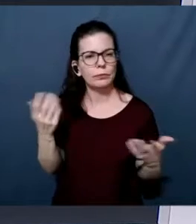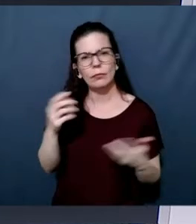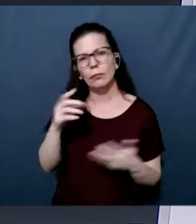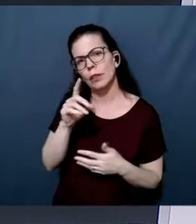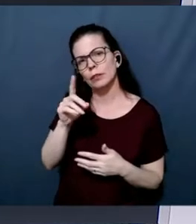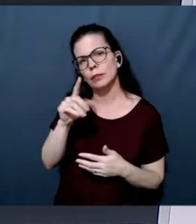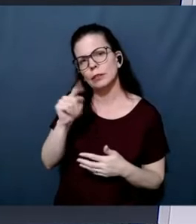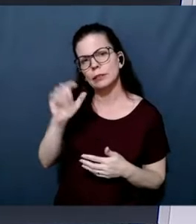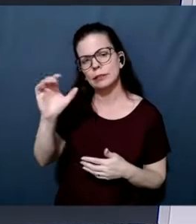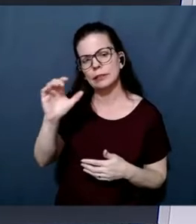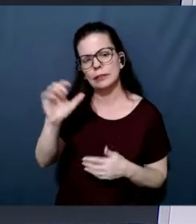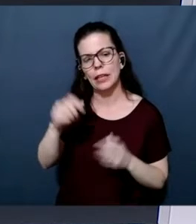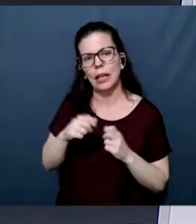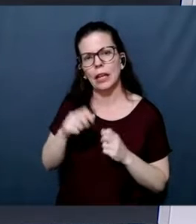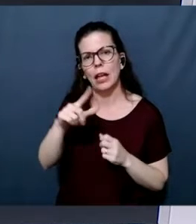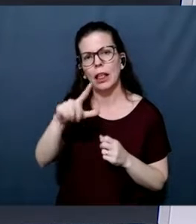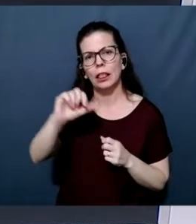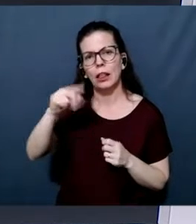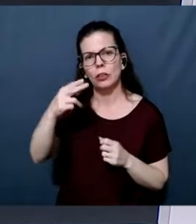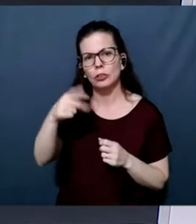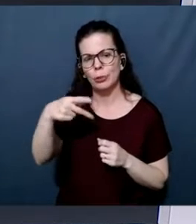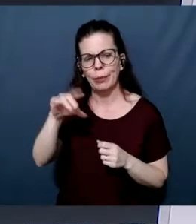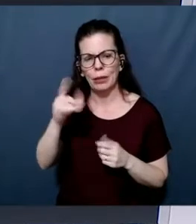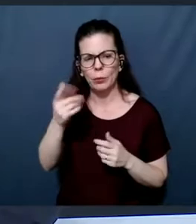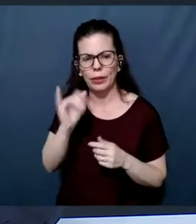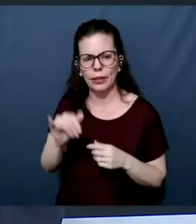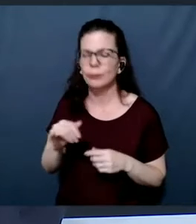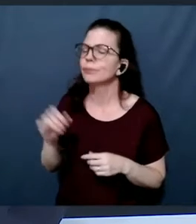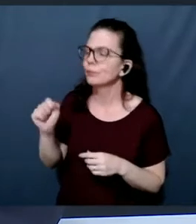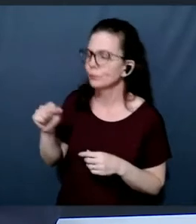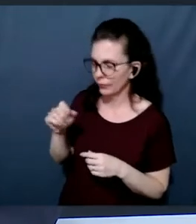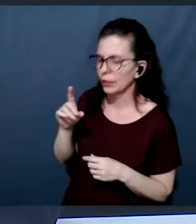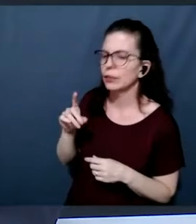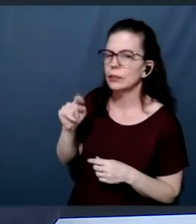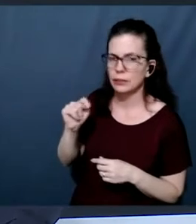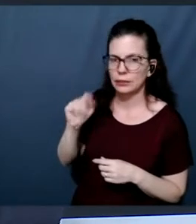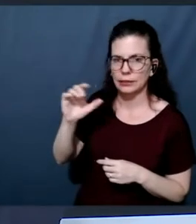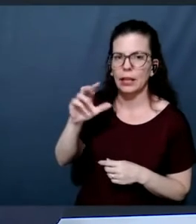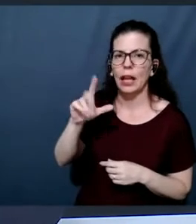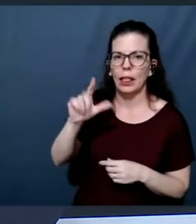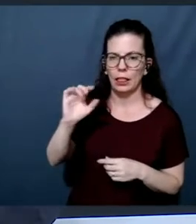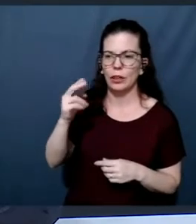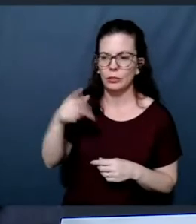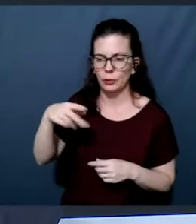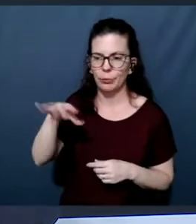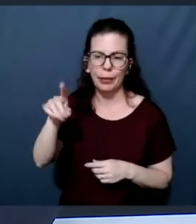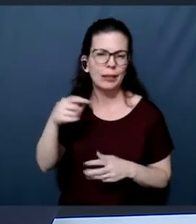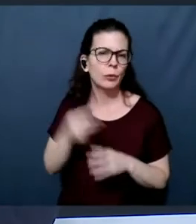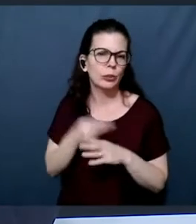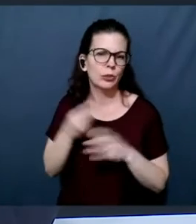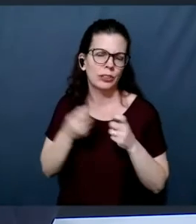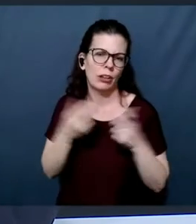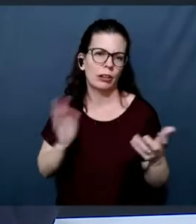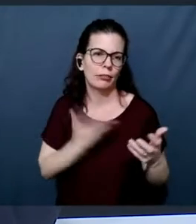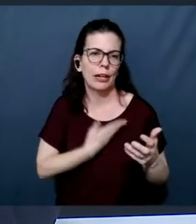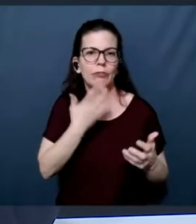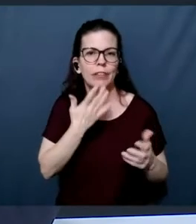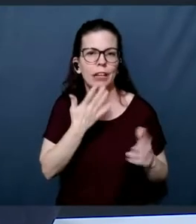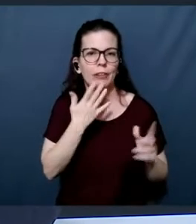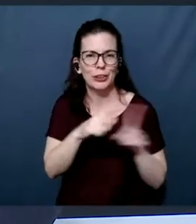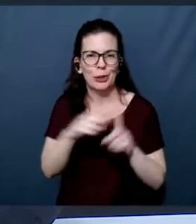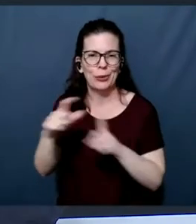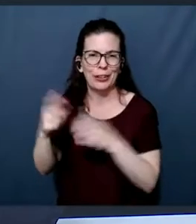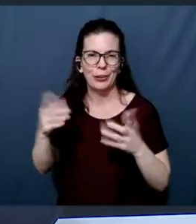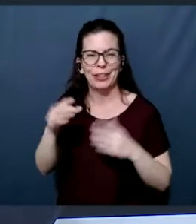is. Absolutely, so DTC Launchpad, we're already using a lot of our favorite terminology in software land,